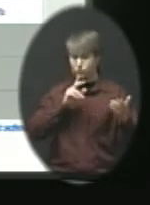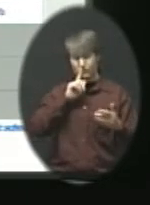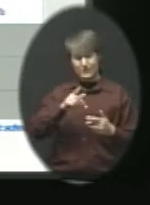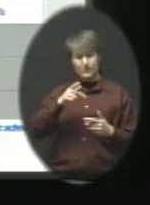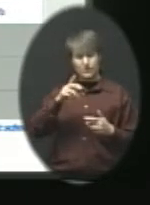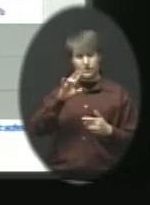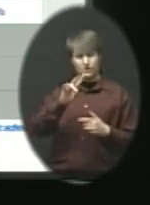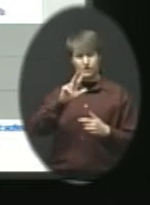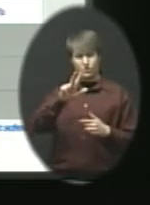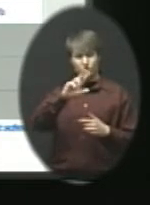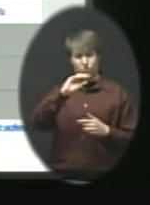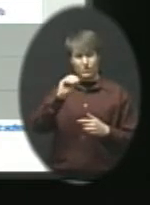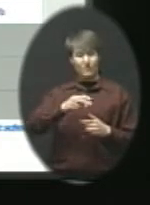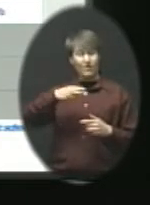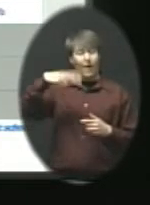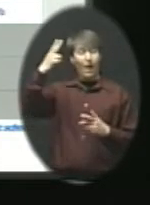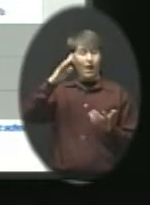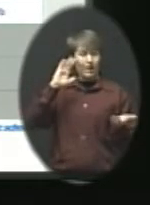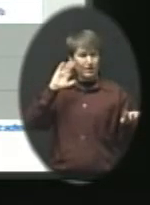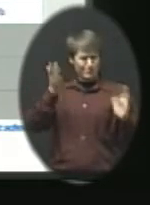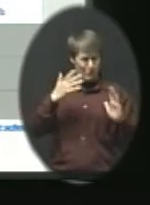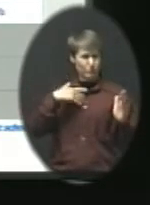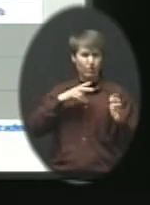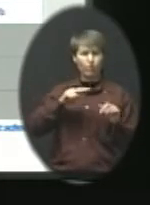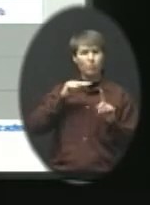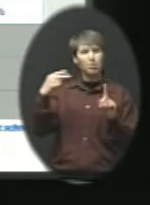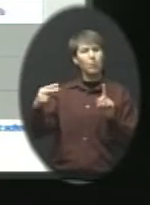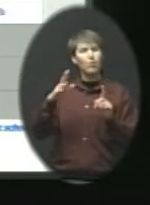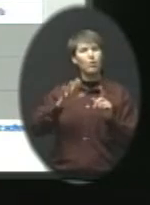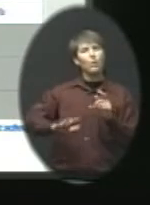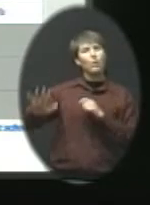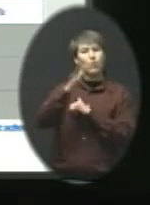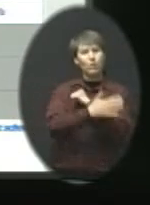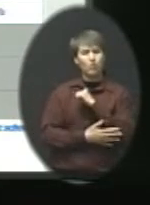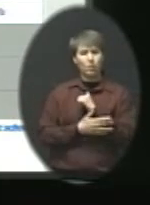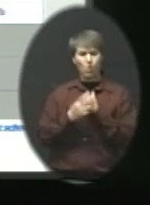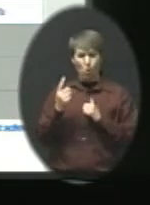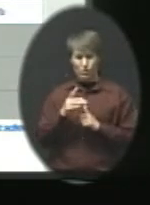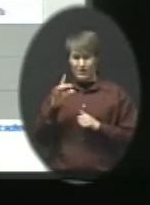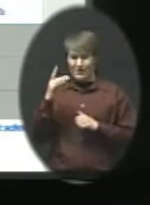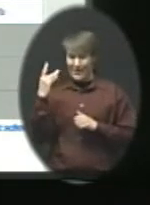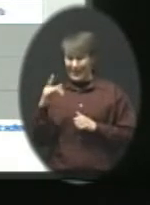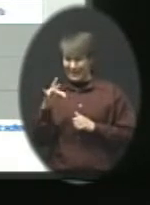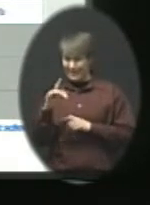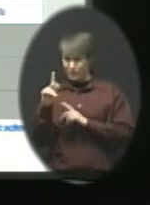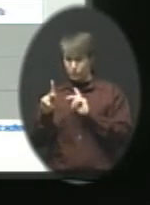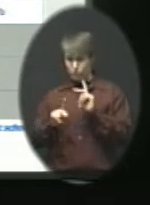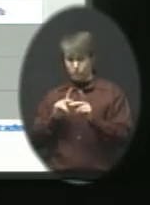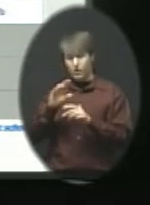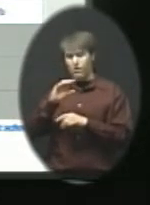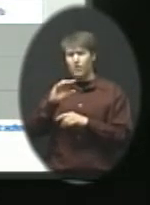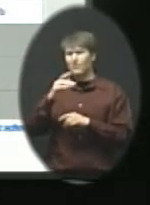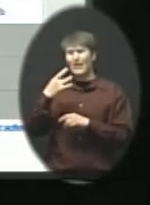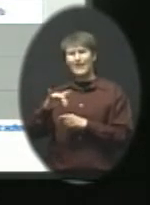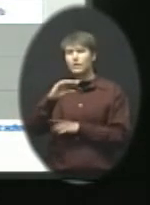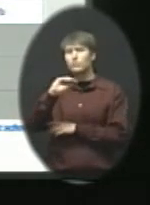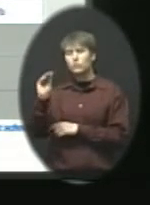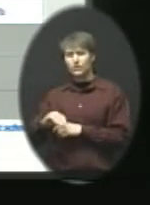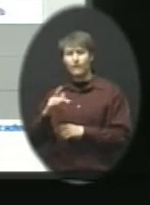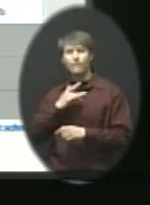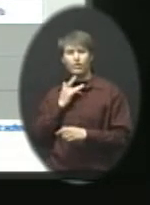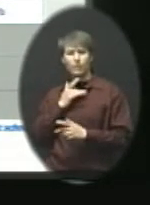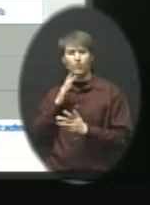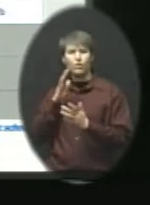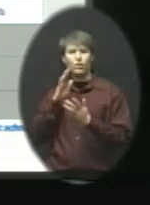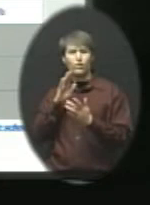to the perception across the nation. Only 18% feel that the nation's school are doing a good A or B